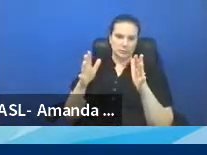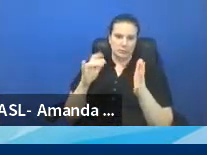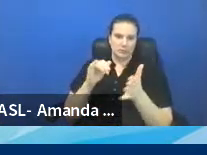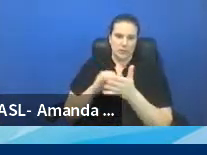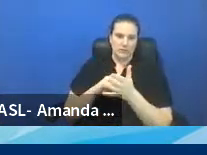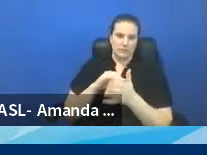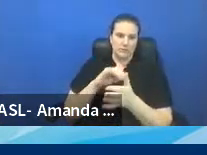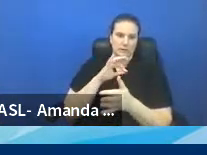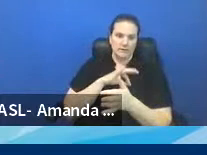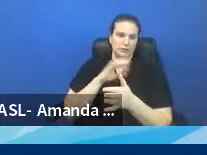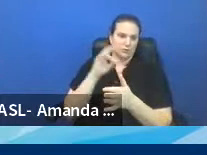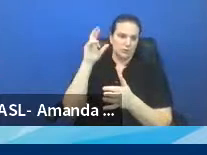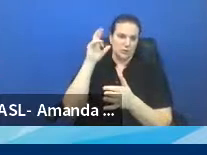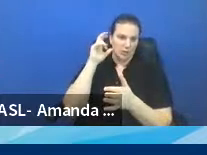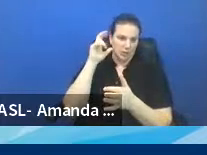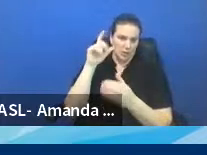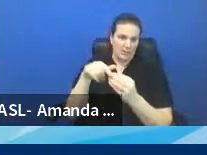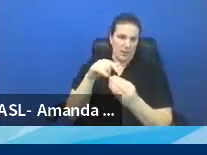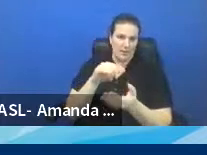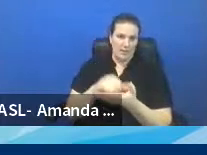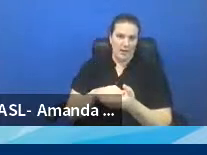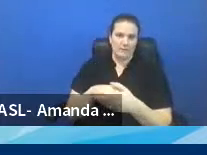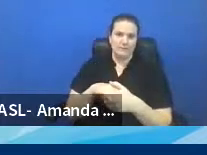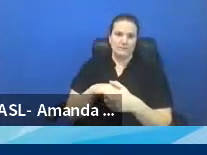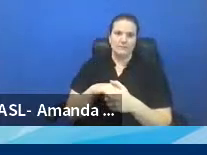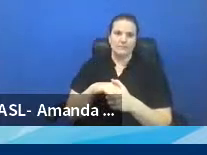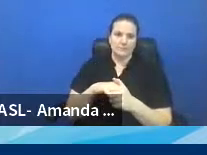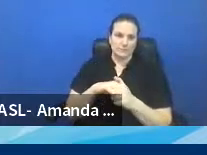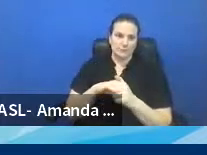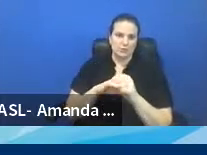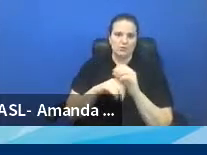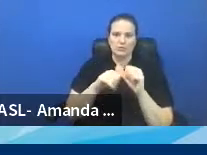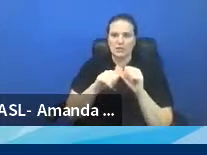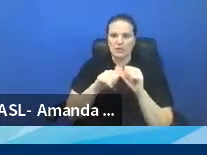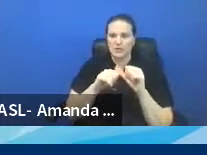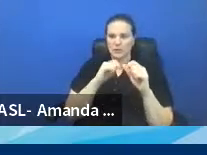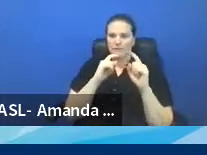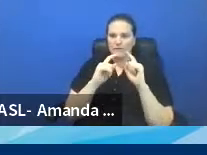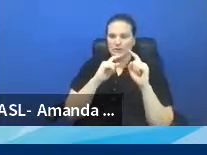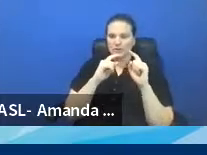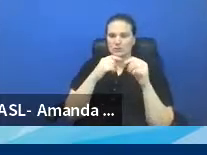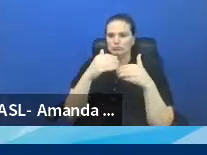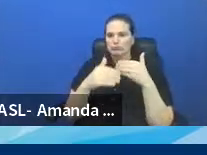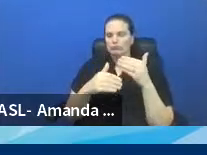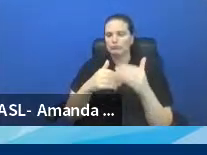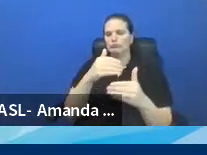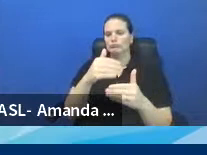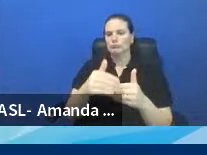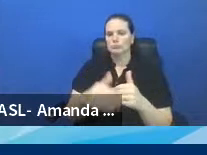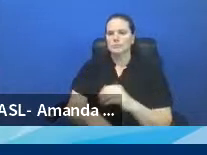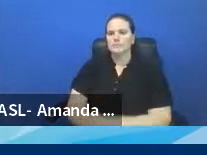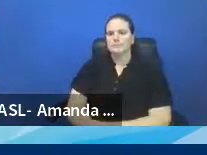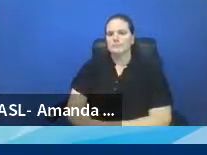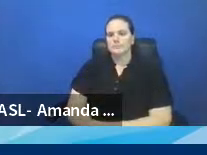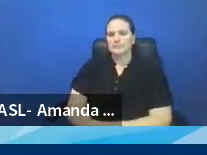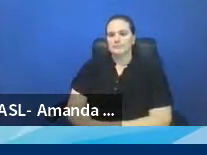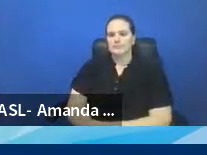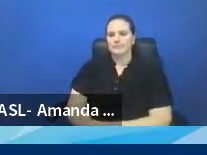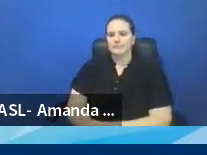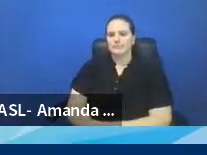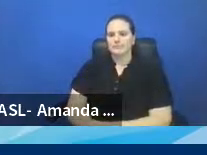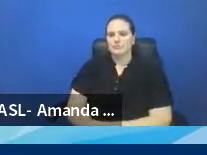very beneficial to hear about, just to kind of keep the conversation rolling around,